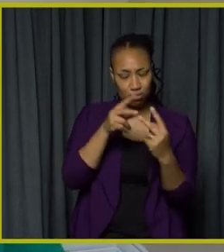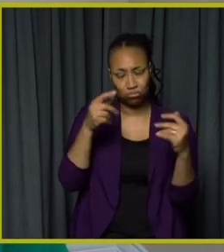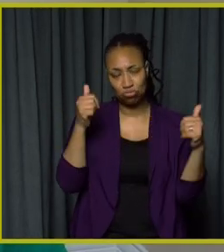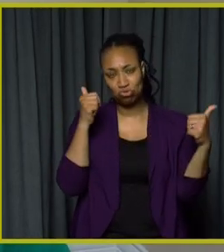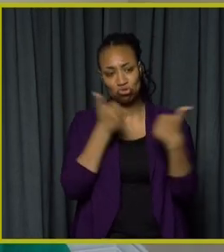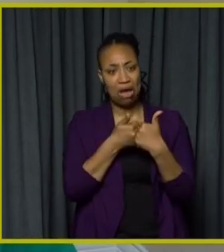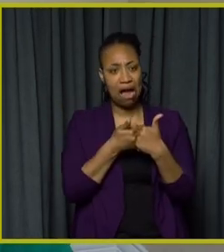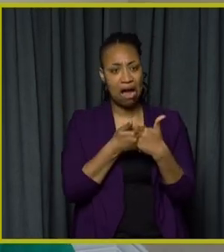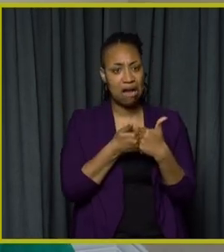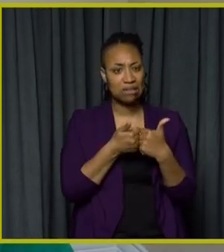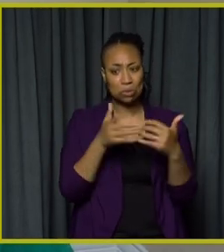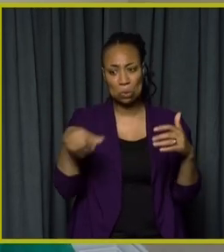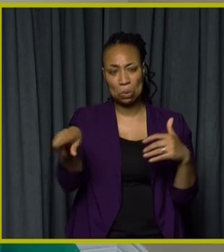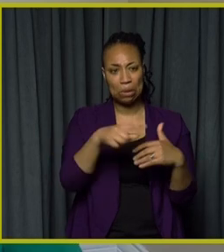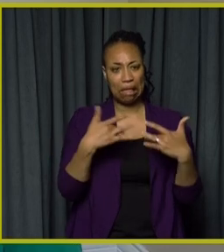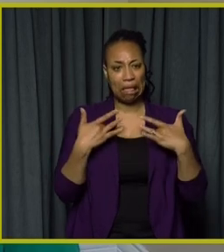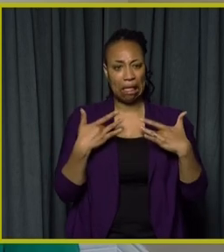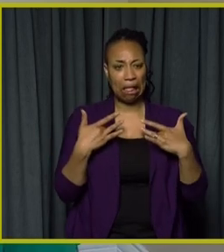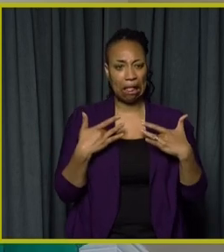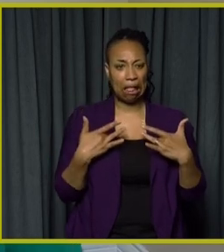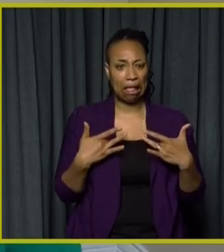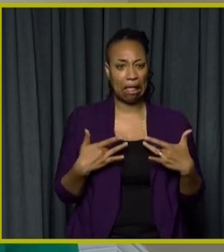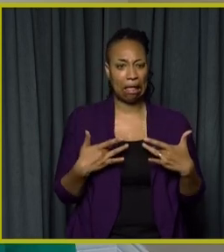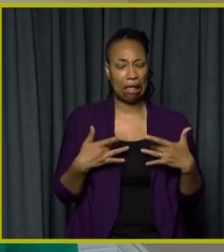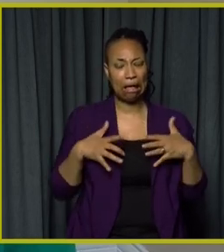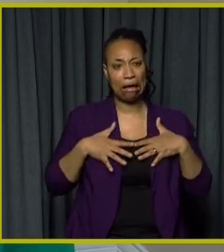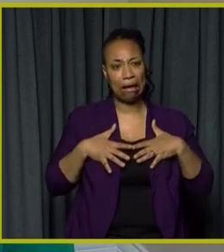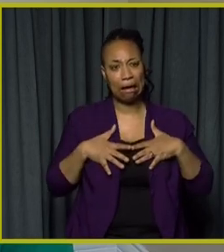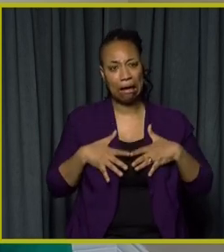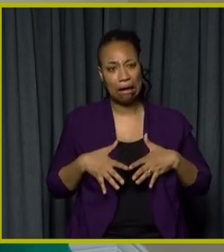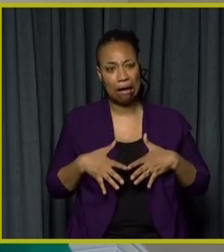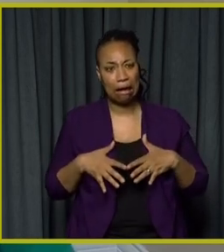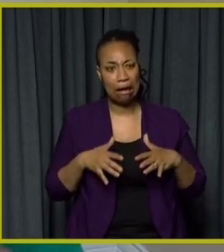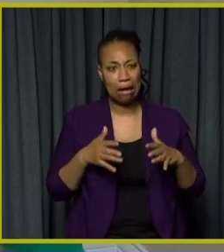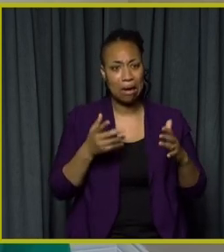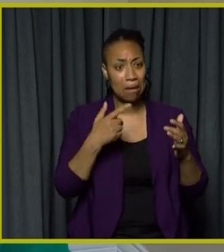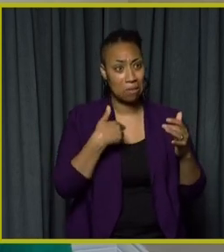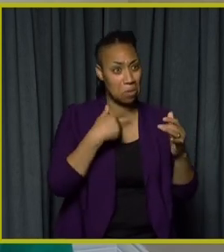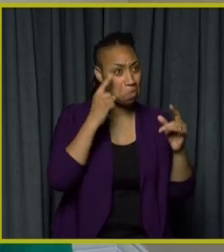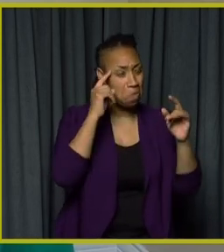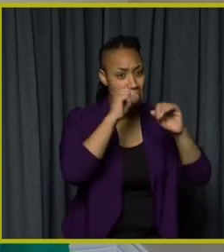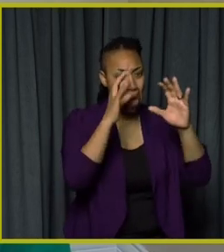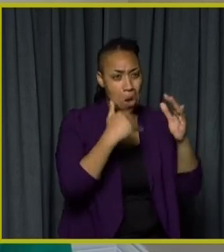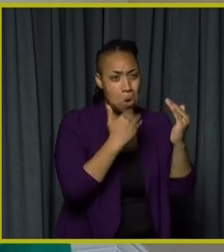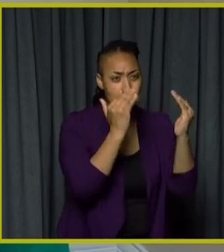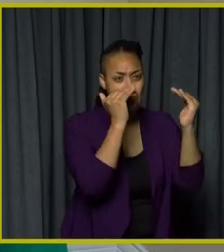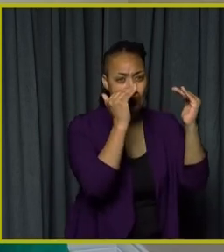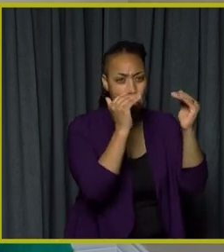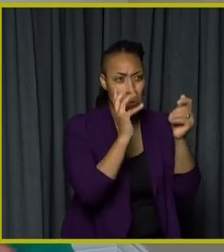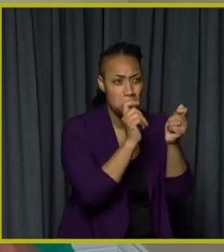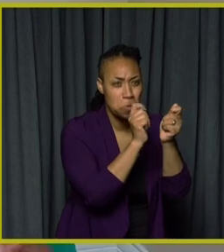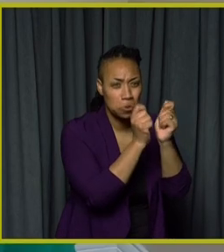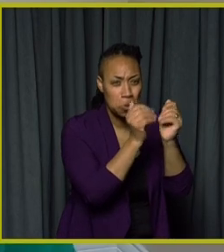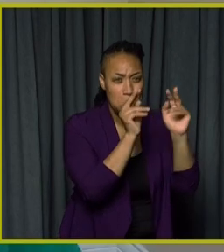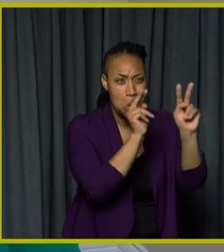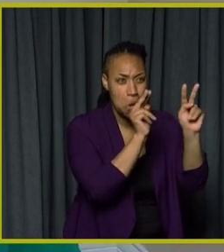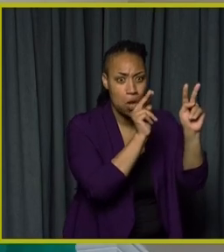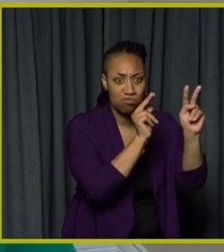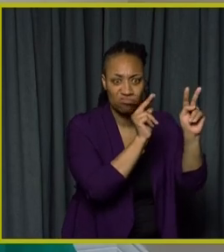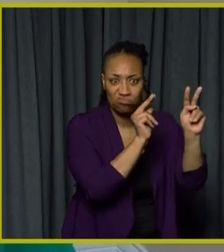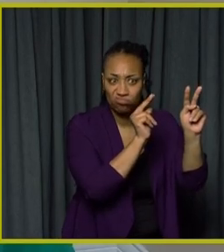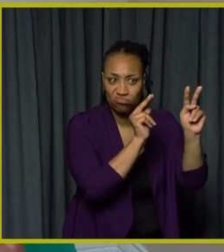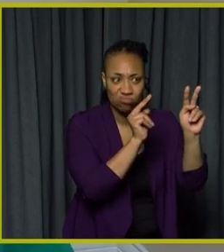see hope that we could change these things, that we could reinvest in public health, that we could give